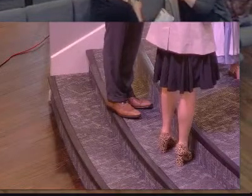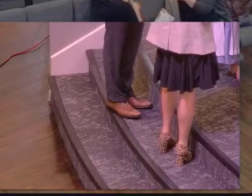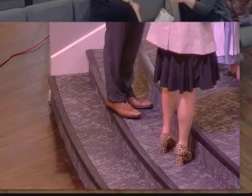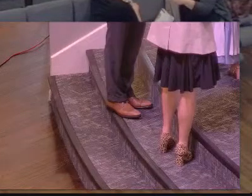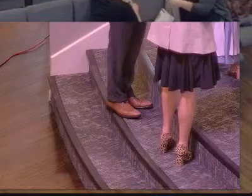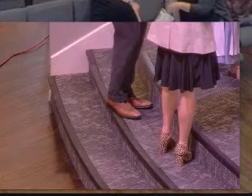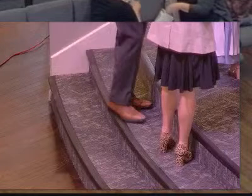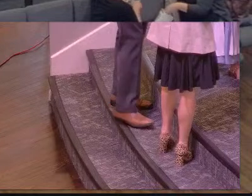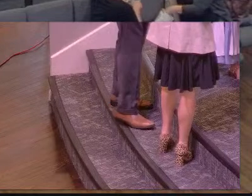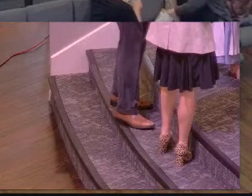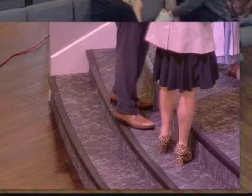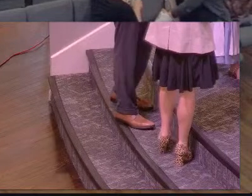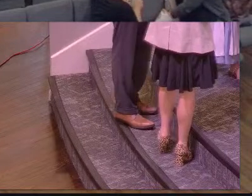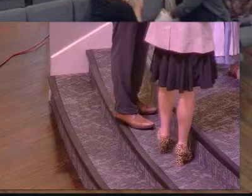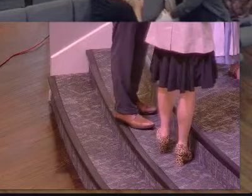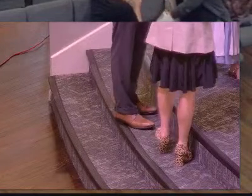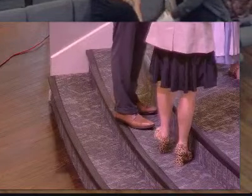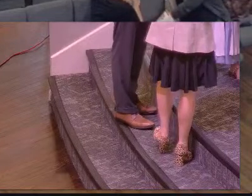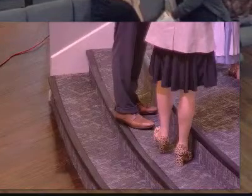Yeah.